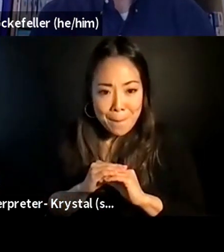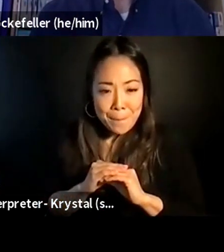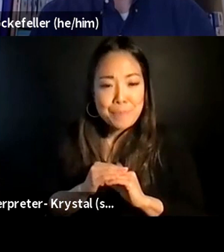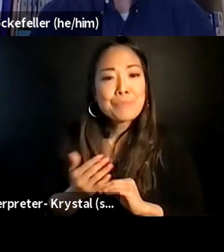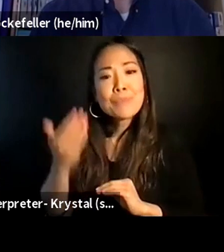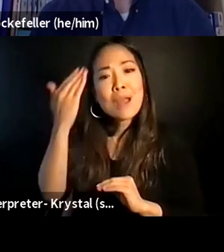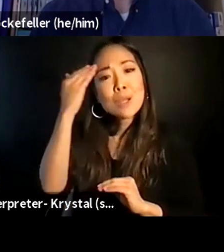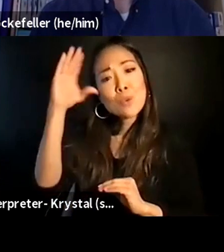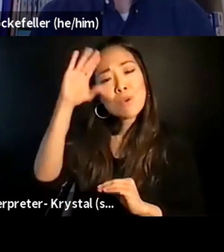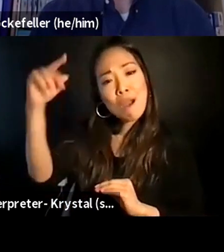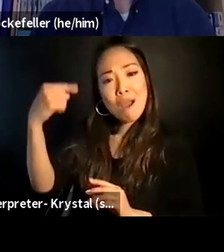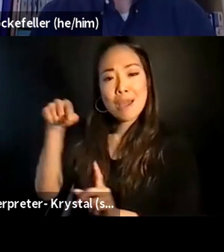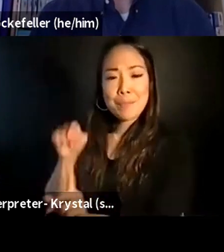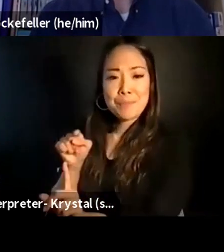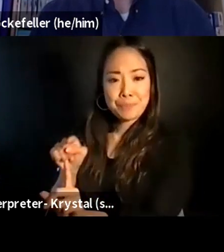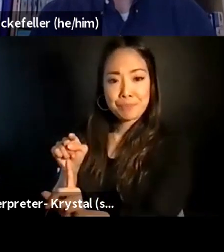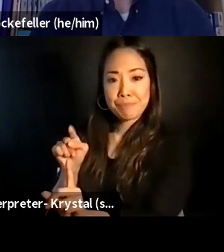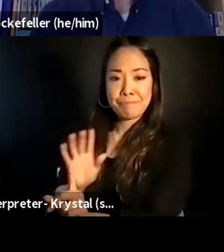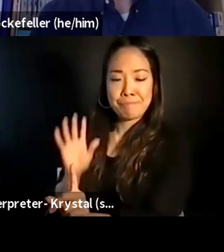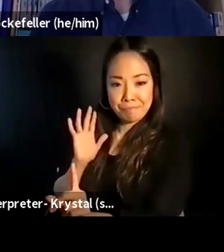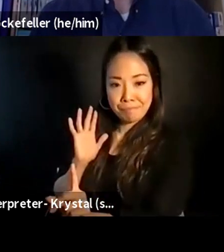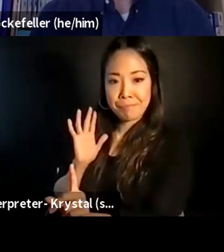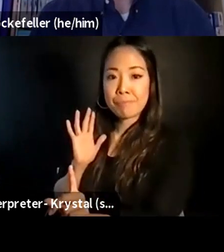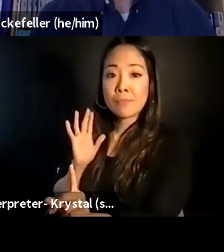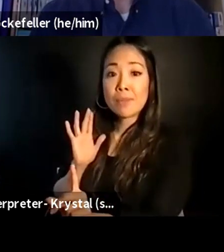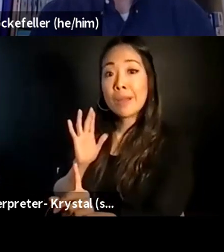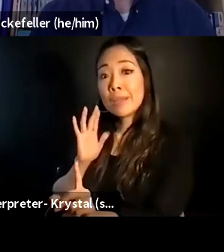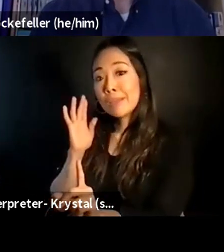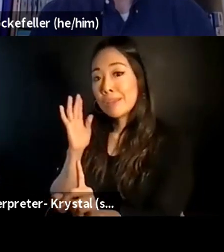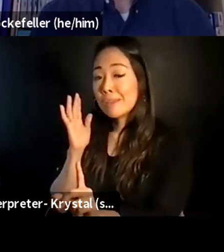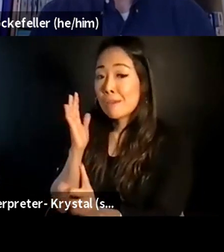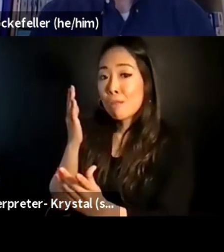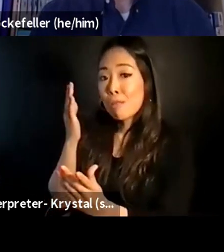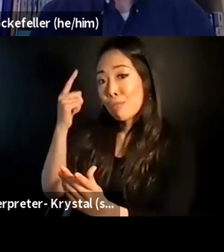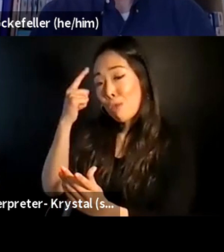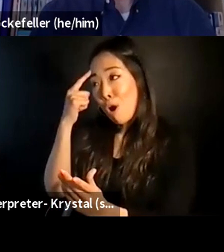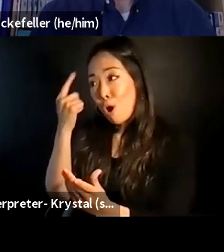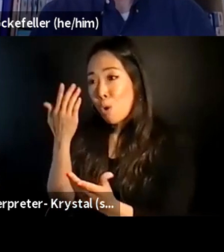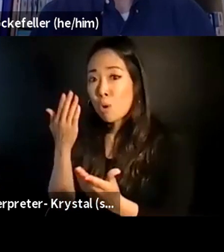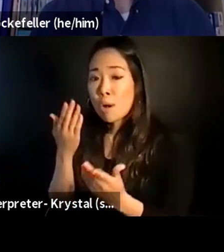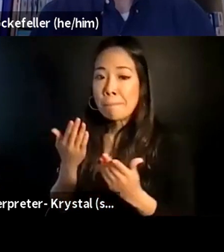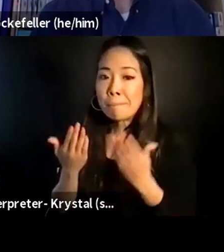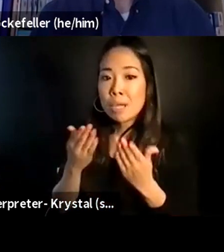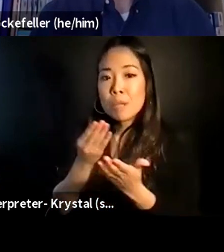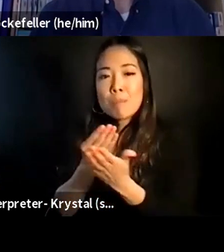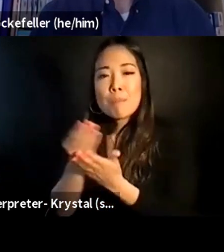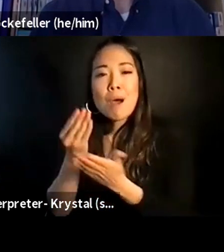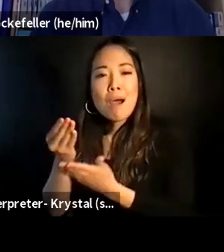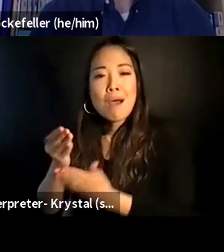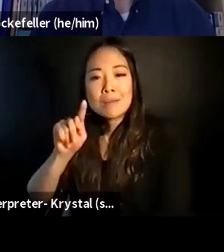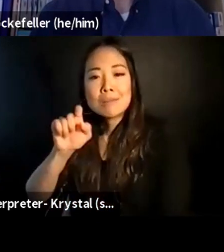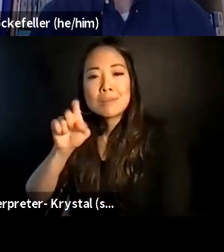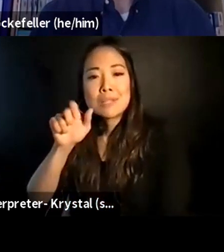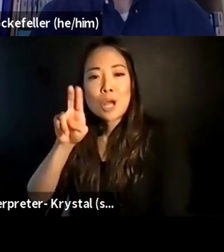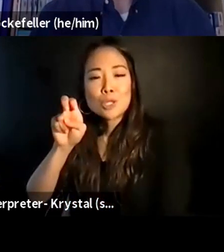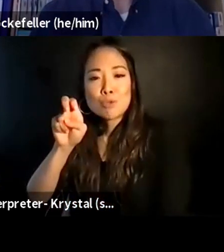who actually considered buying his testosterone shots off the black market because he was worried about finding a doctor that would work with him.